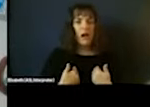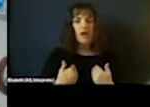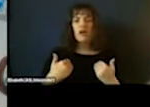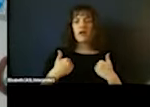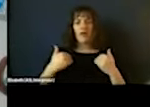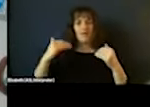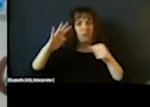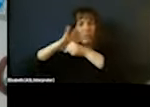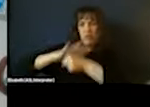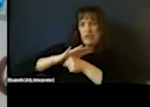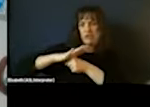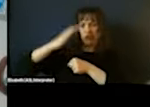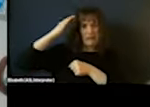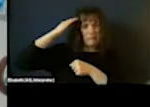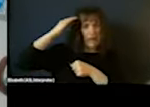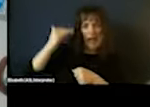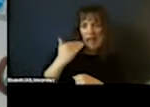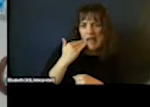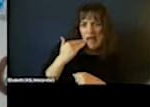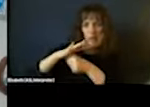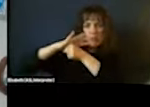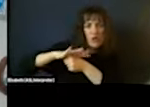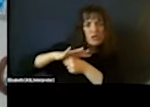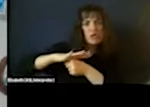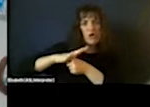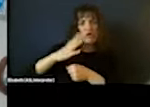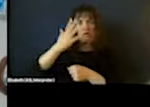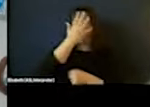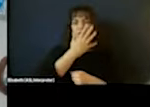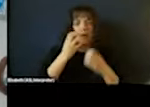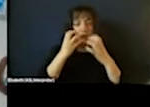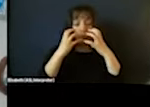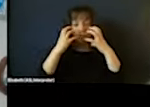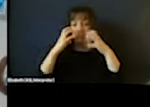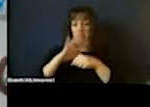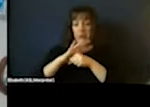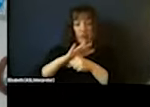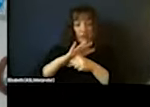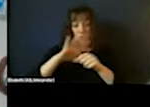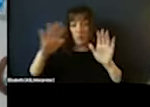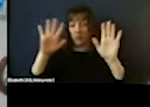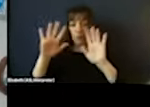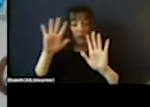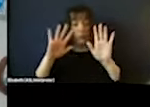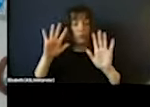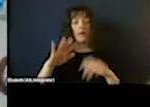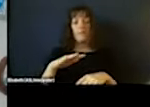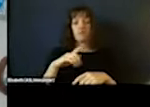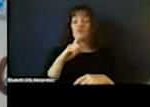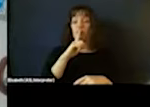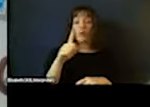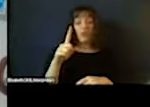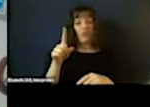your head, and then whole face is fluffy. So almost like when you have a sick, and